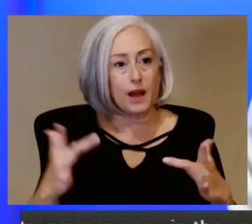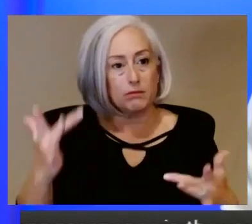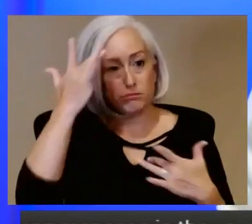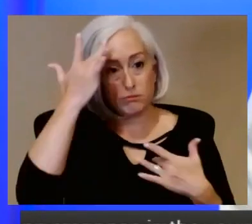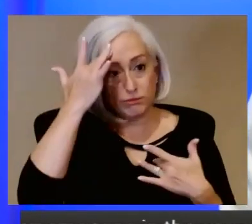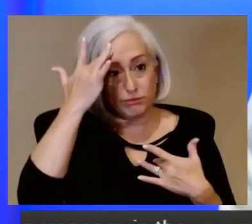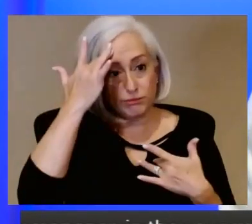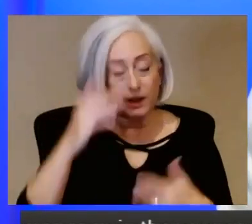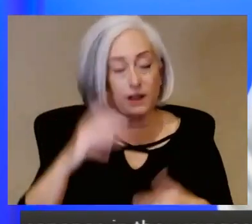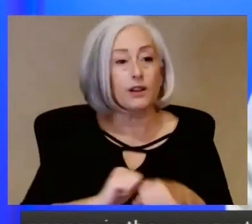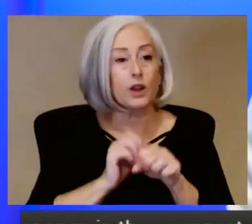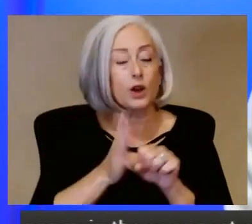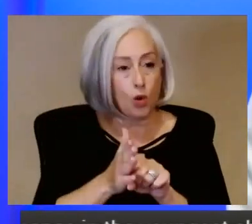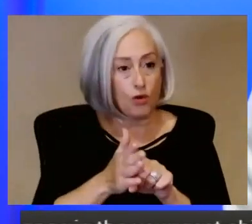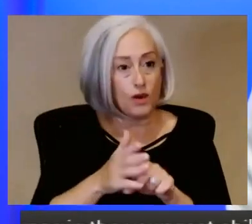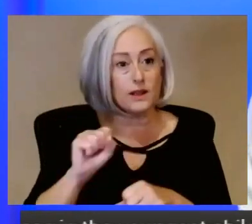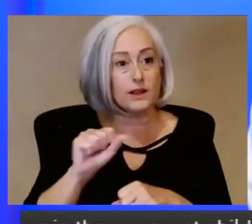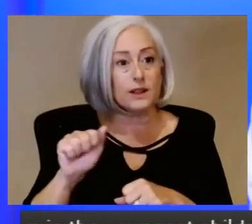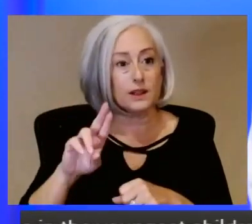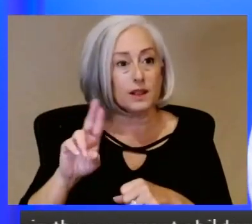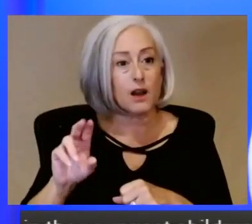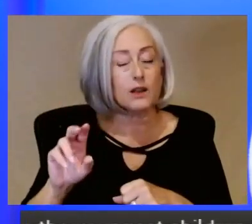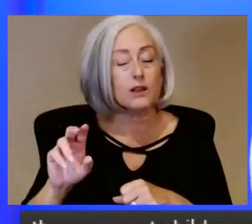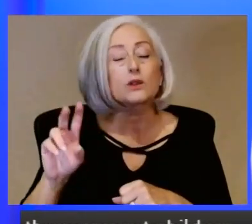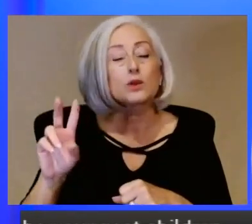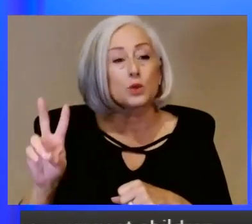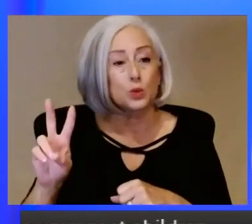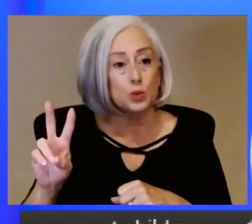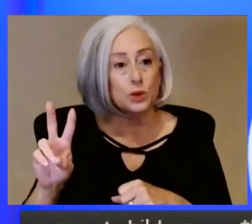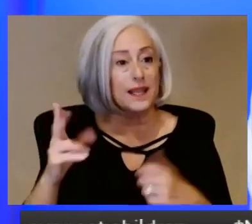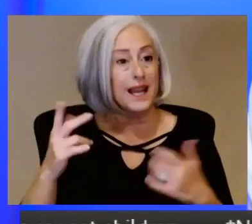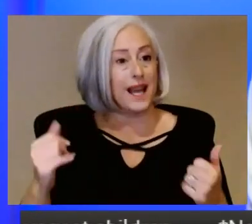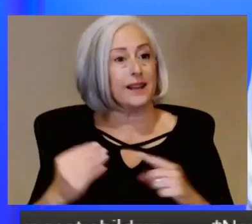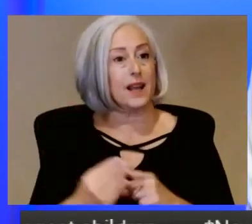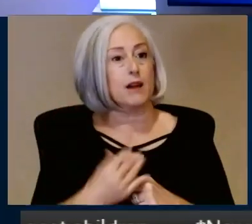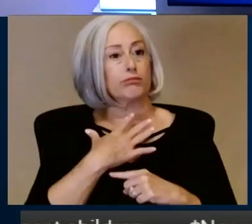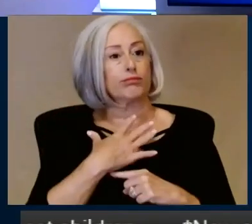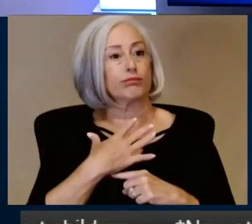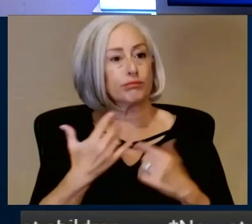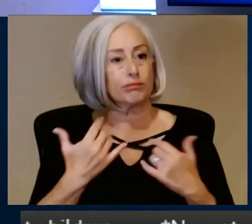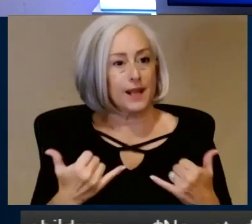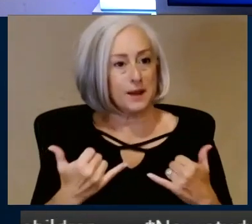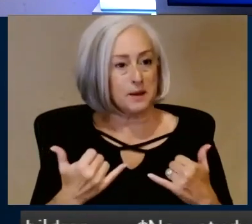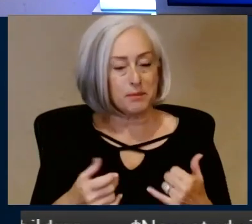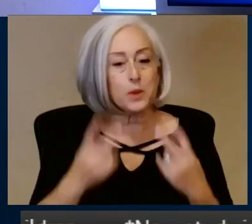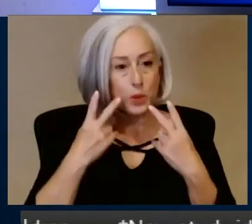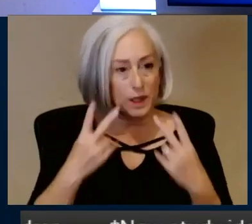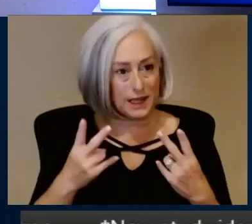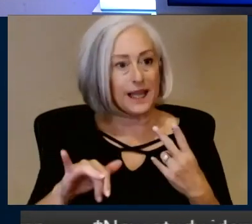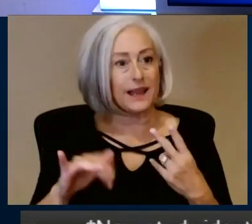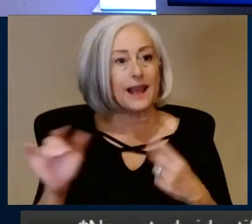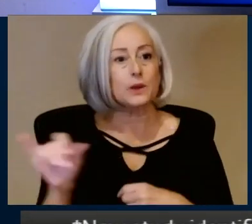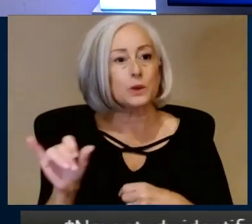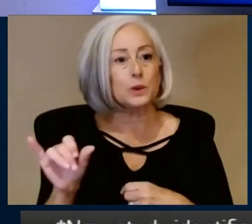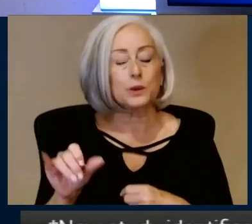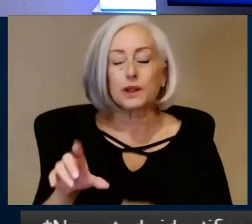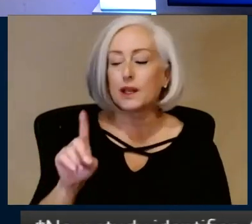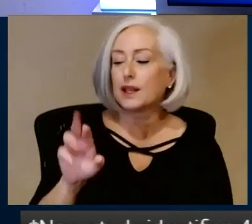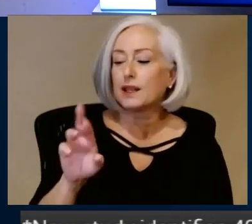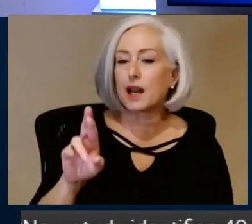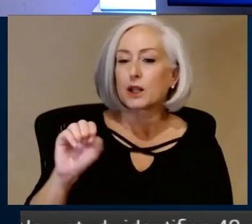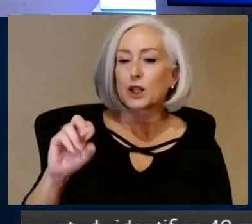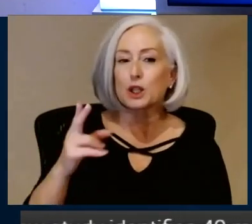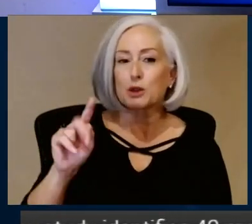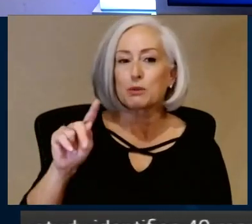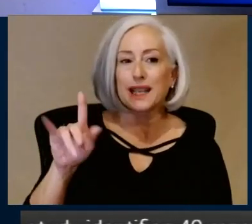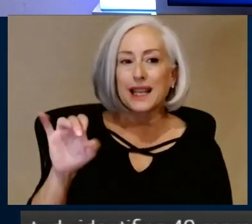and now they are getting infected. And so I think we are seeing that as well. Dr. Schmidtke, your insight, your thoughts, and I also want to know about